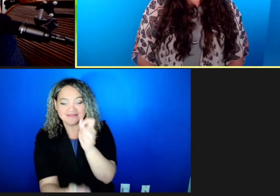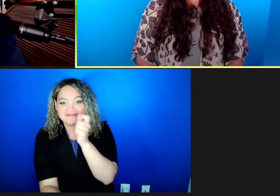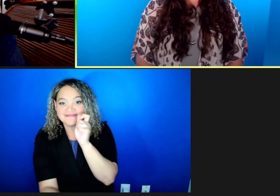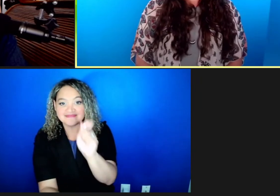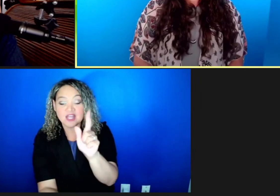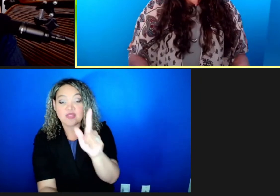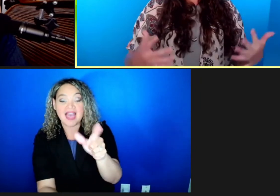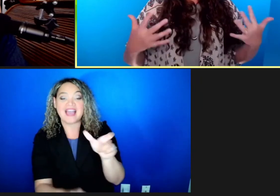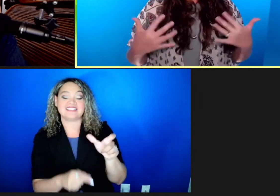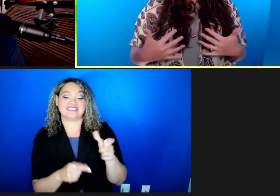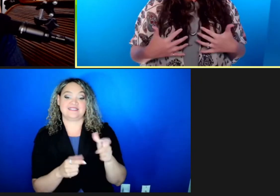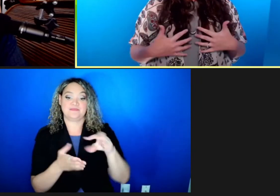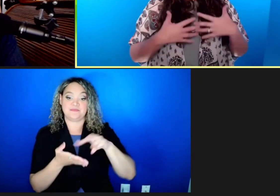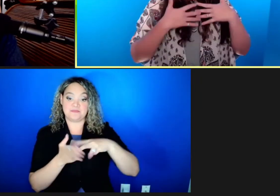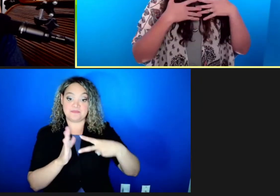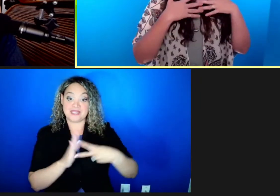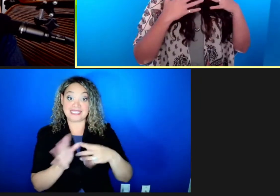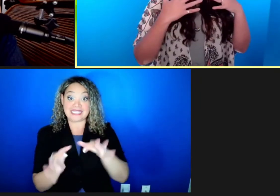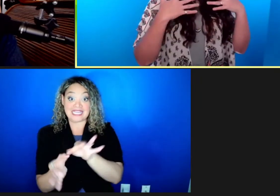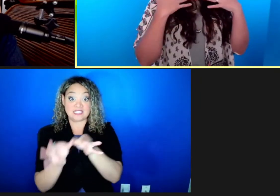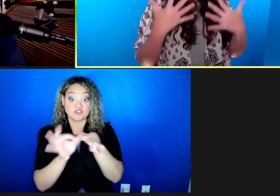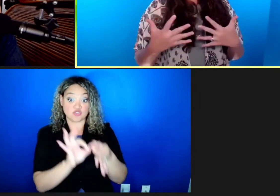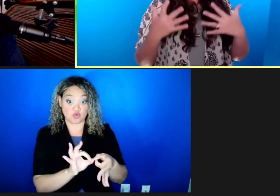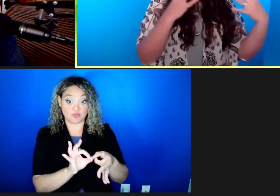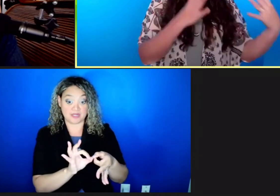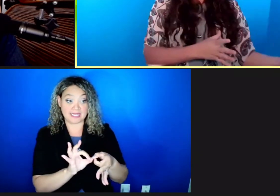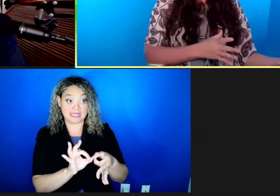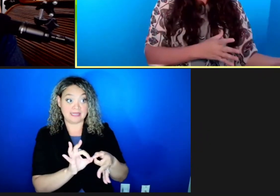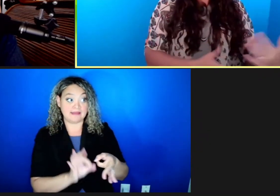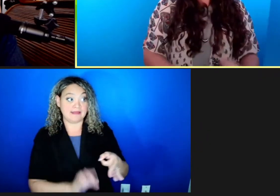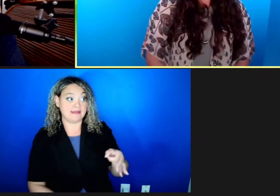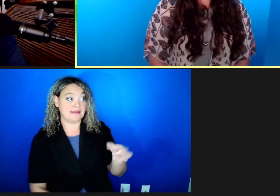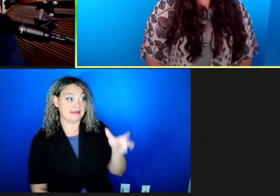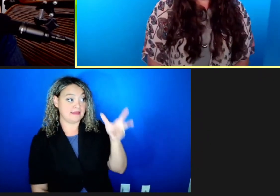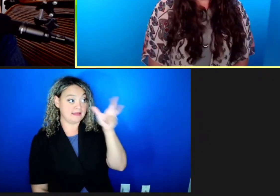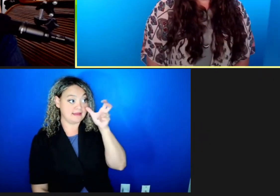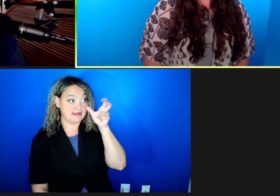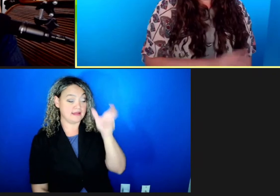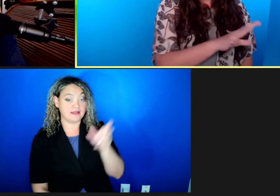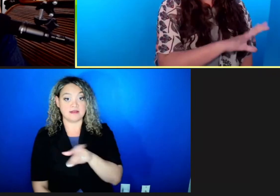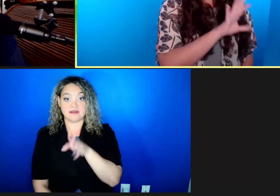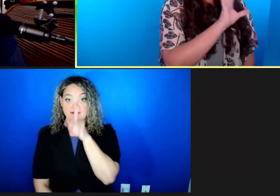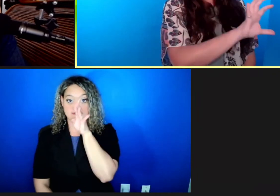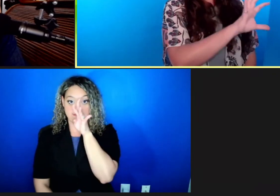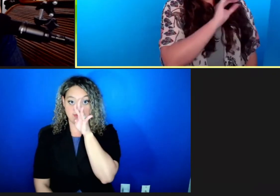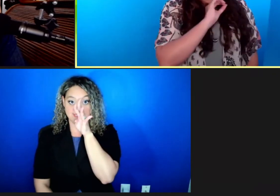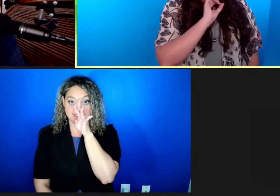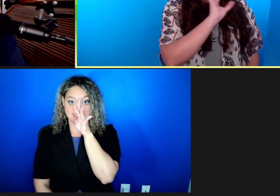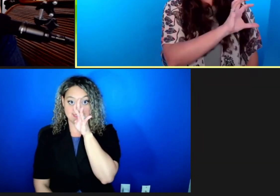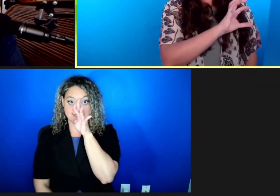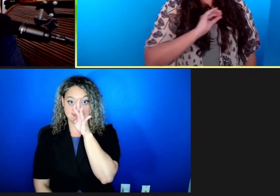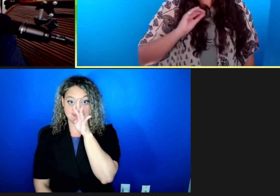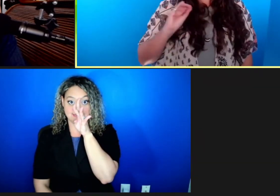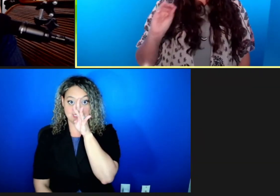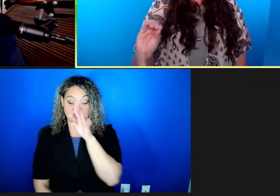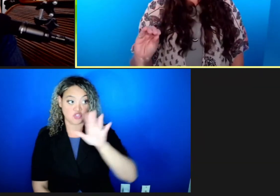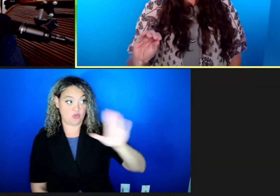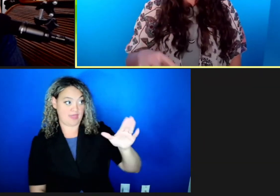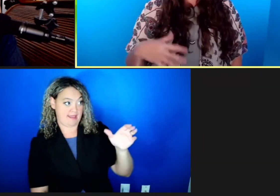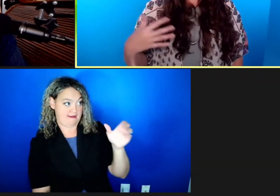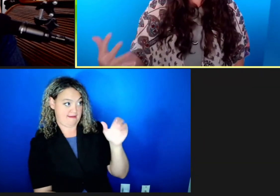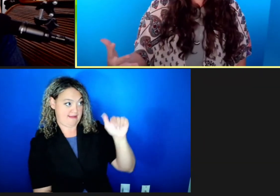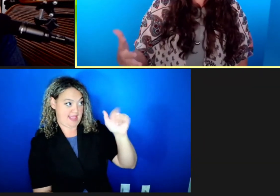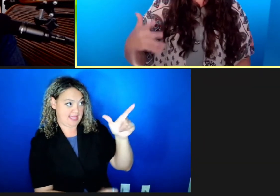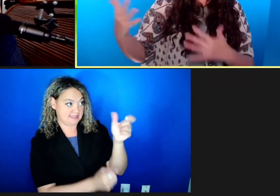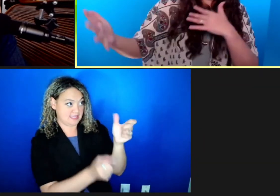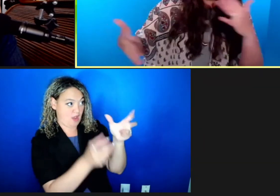be the practice of an interpreter voicing for a deaf person as they sign, taking their ASL and putting